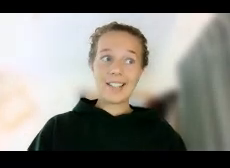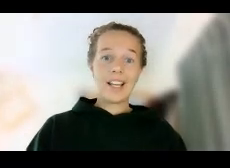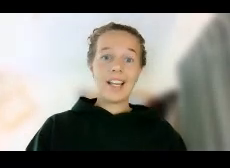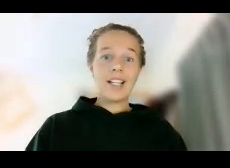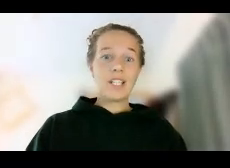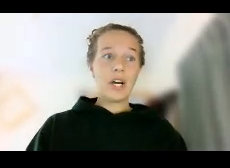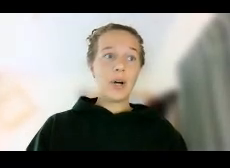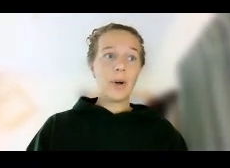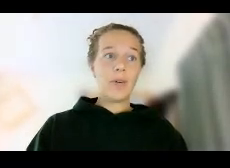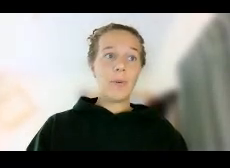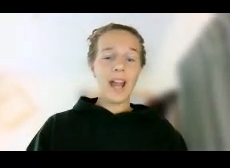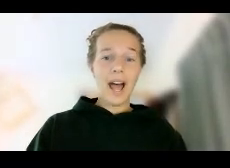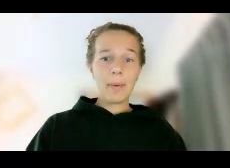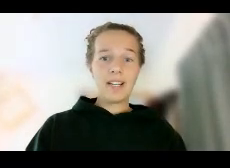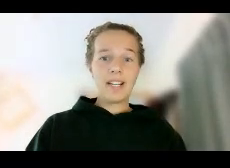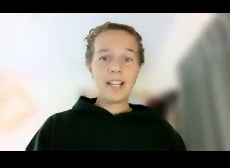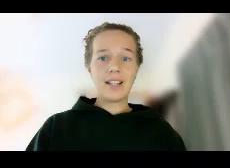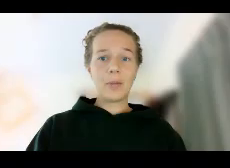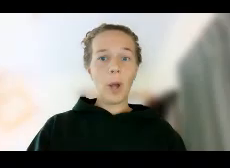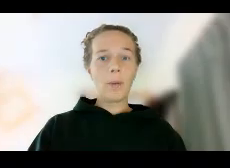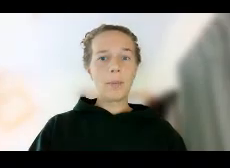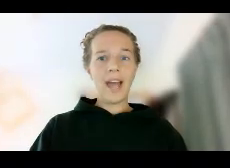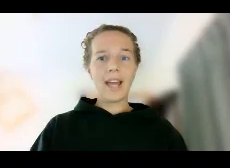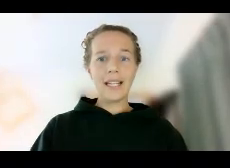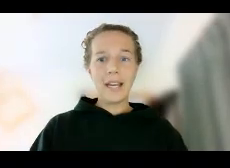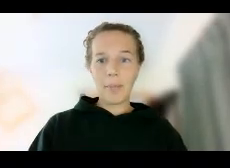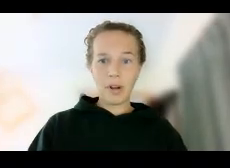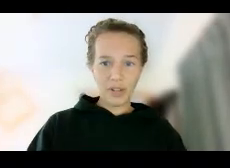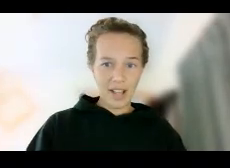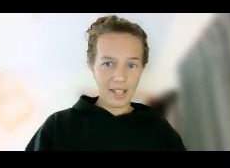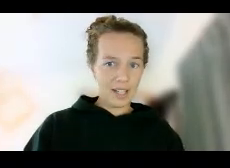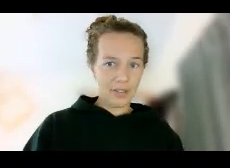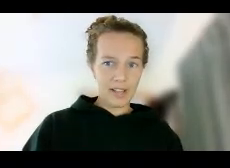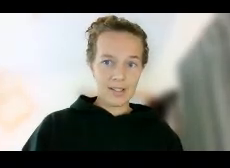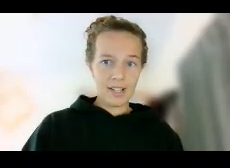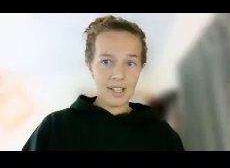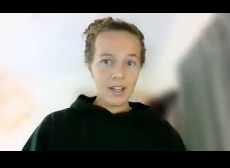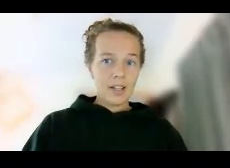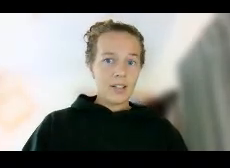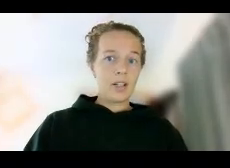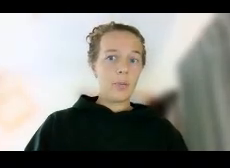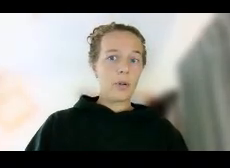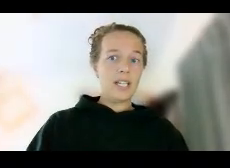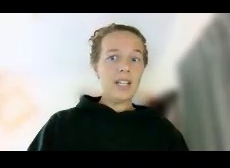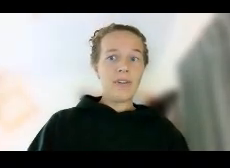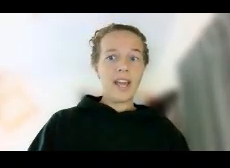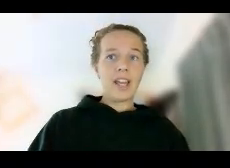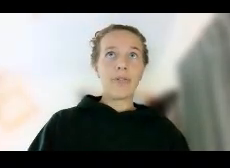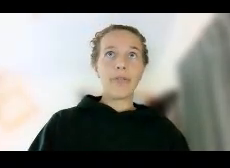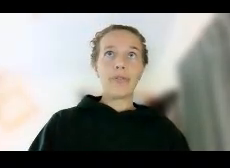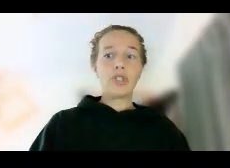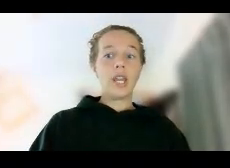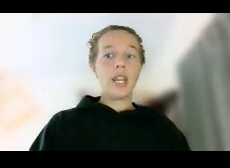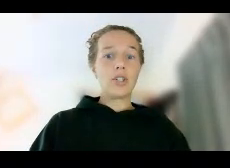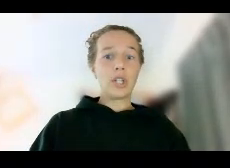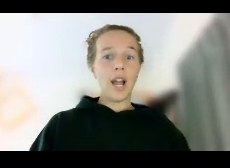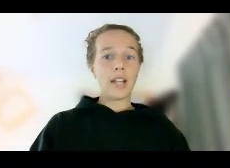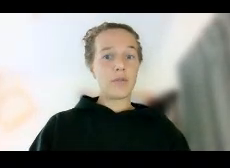sure is. So what happened is that the blob had a number of cascading effects. The marine heat